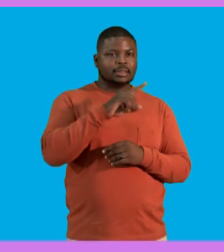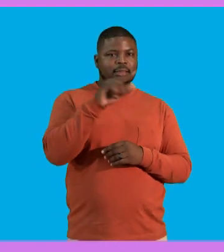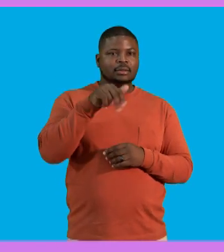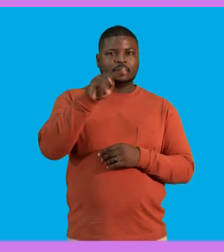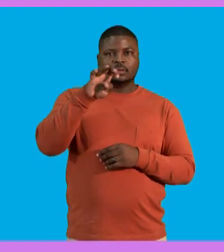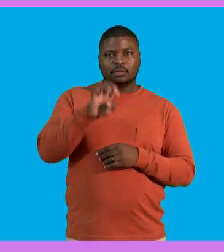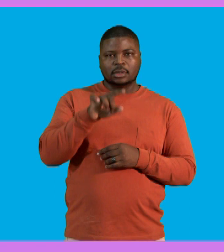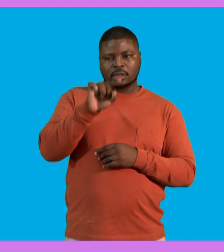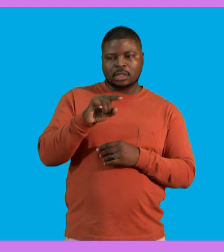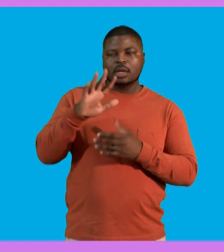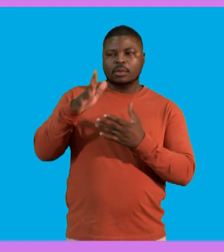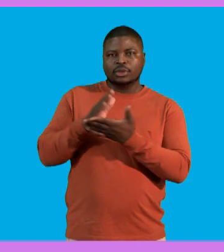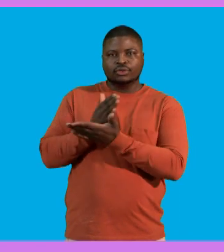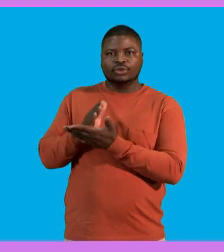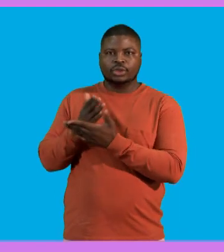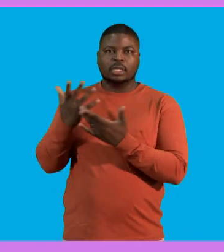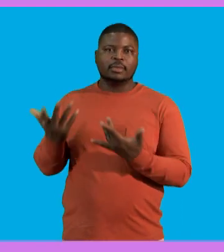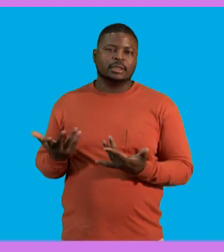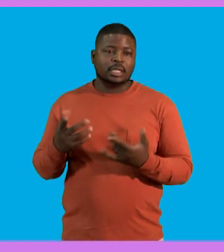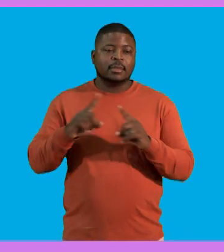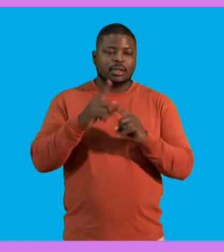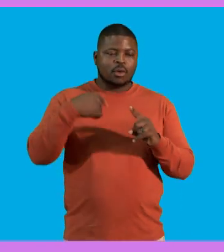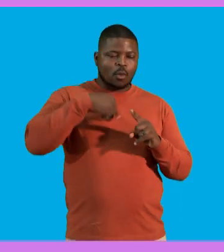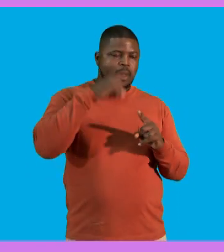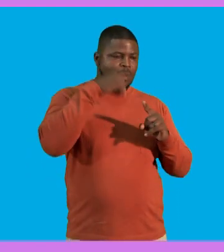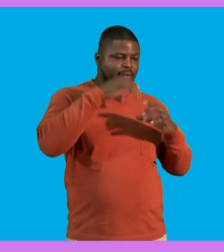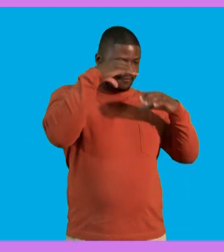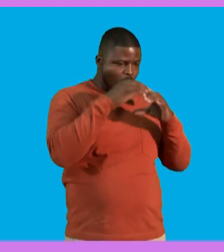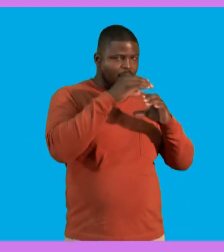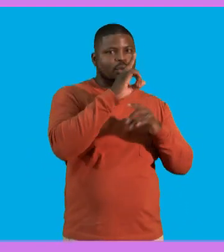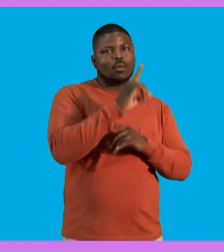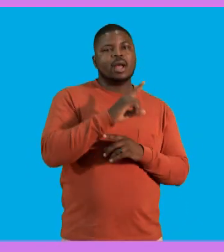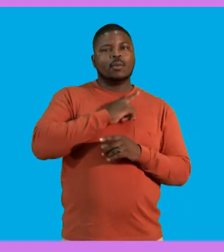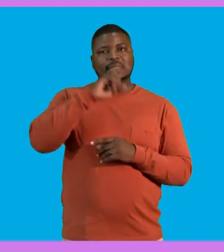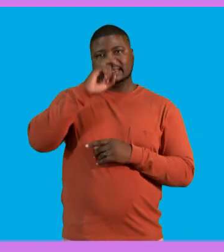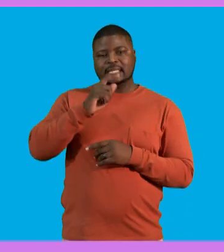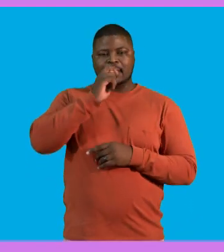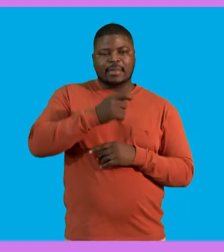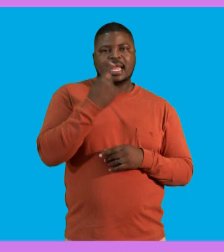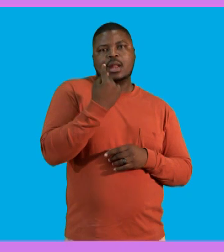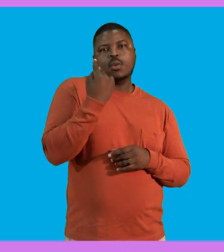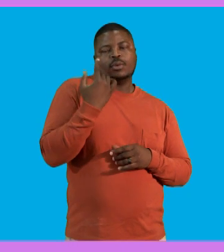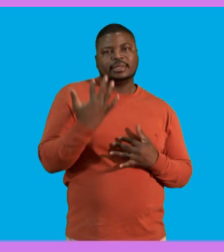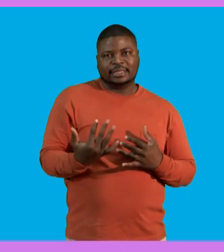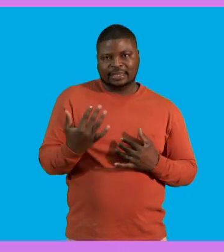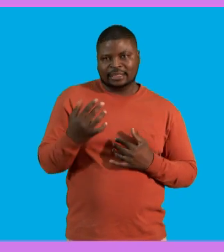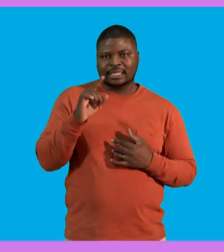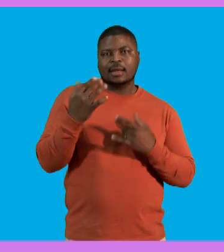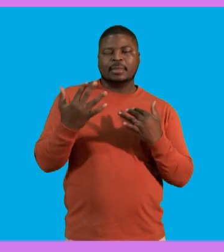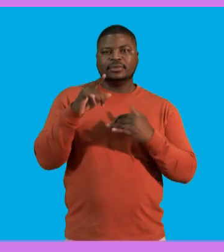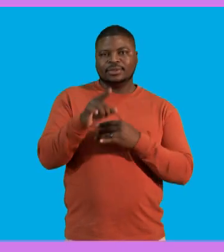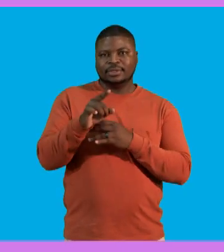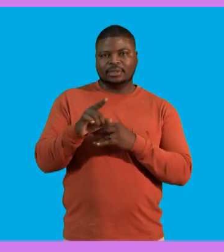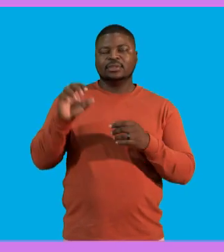Zain's sister's portion only. The main focus should be on the 1 because that is the sister's portion. So whenever we write it, we would say